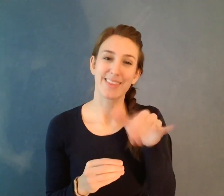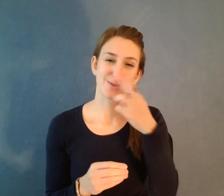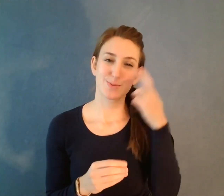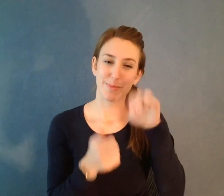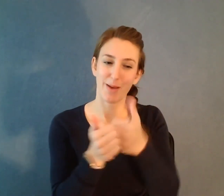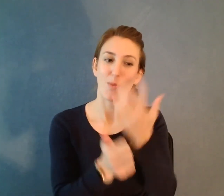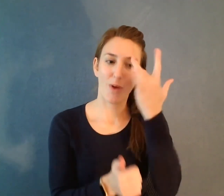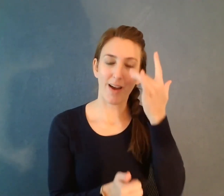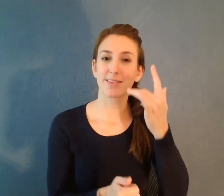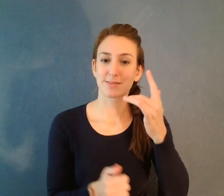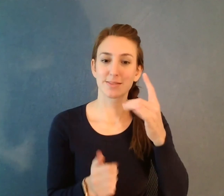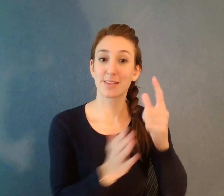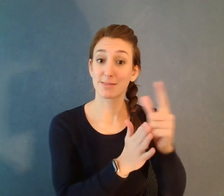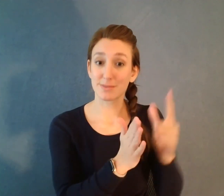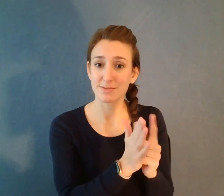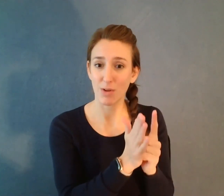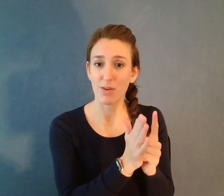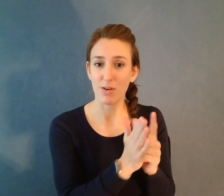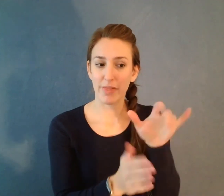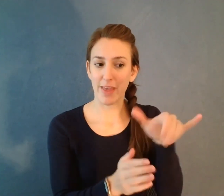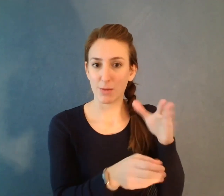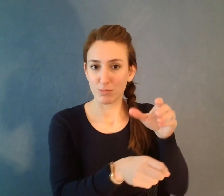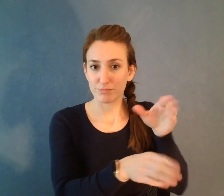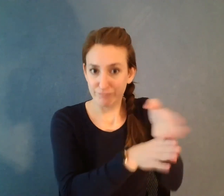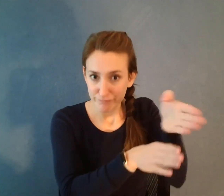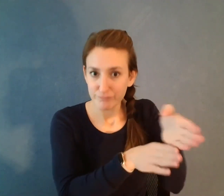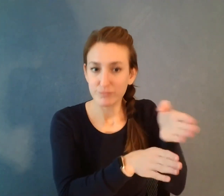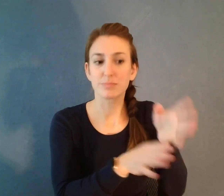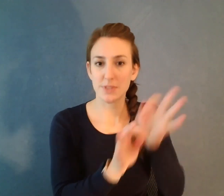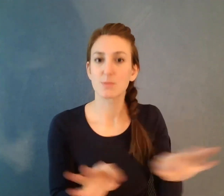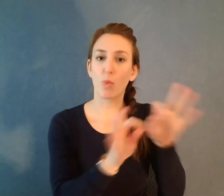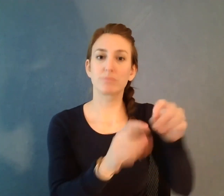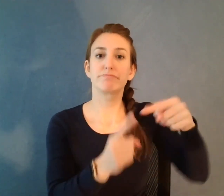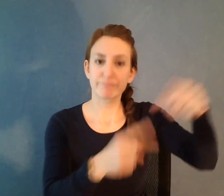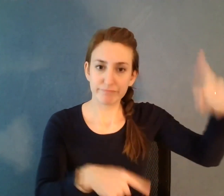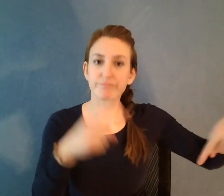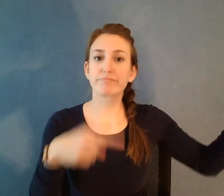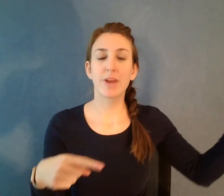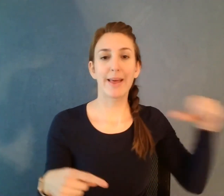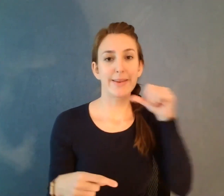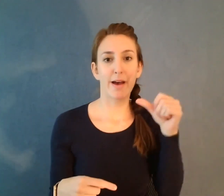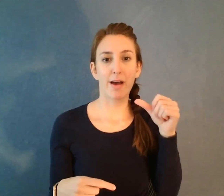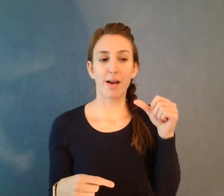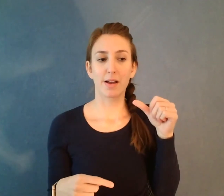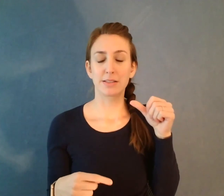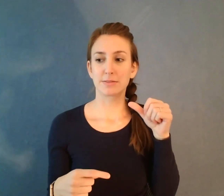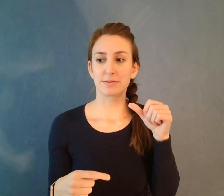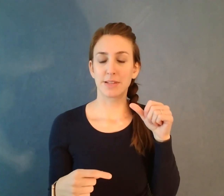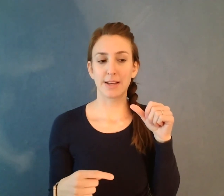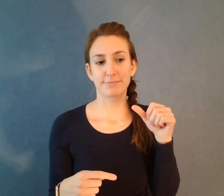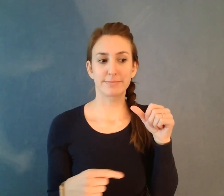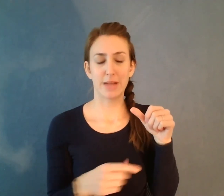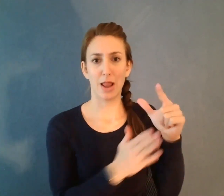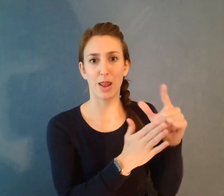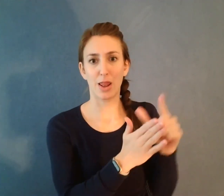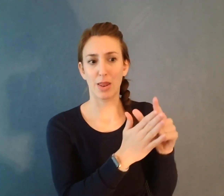build our community up and learn to appreciate each other and not be intimidated by what it should be. I can't do